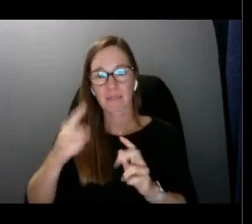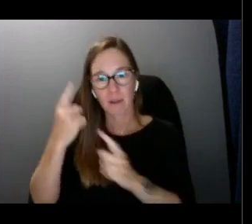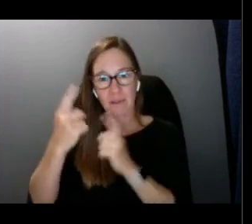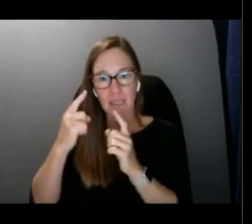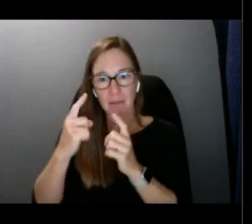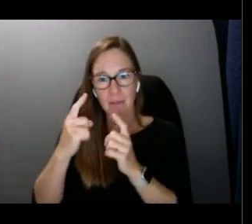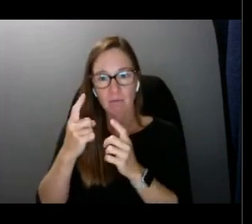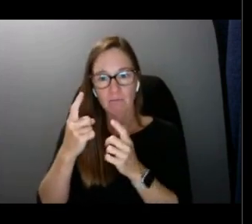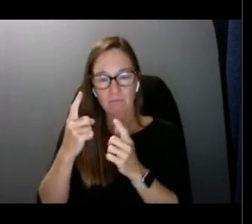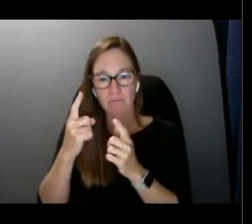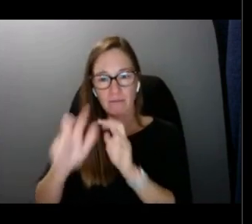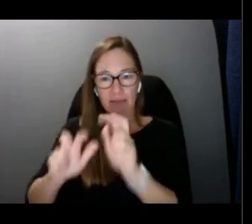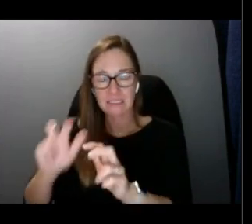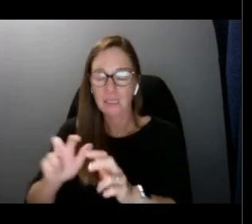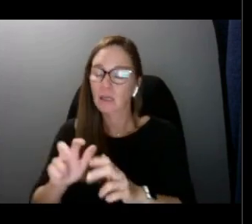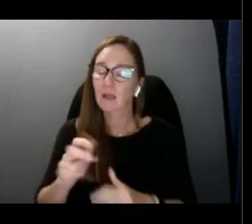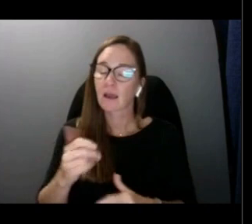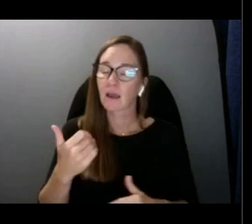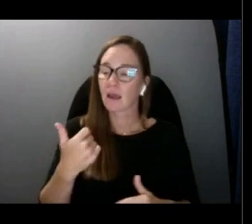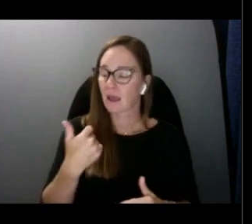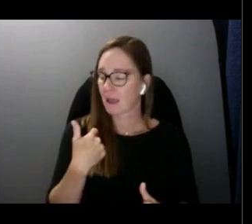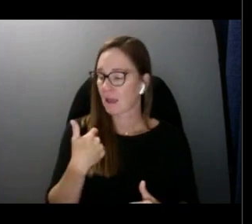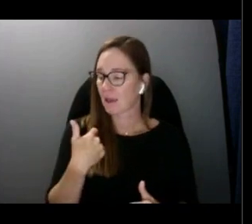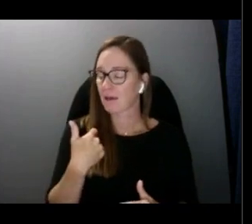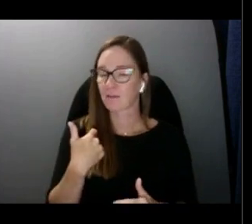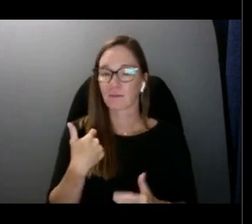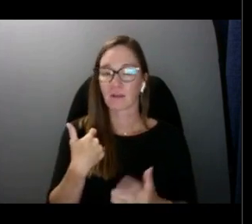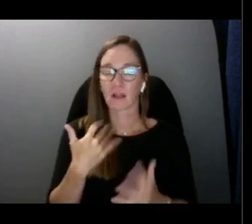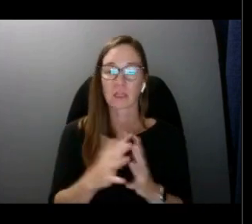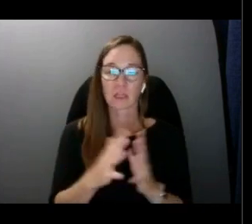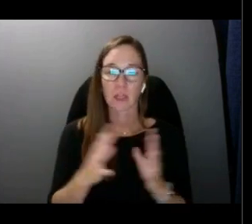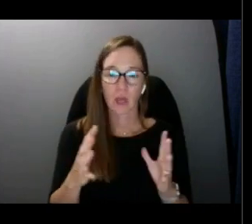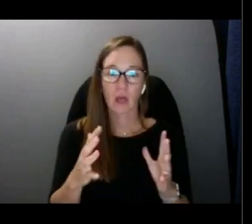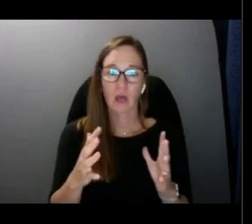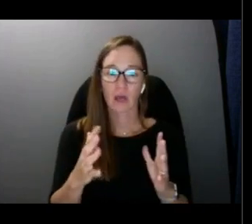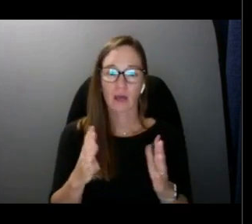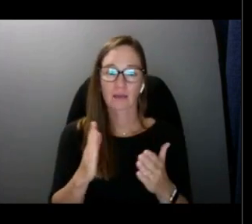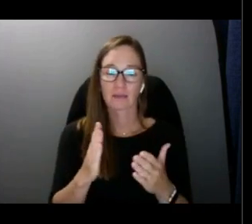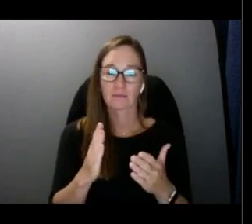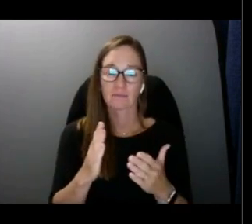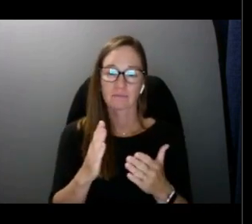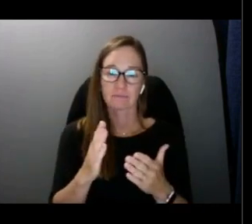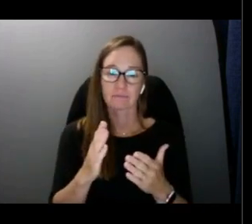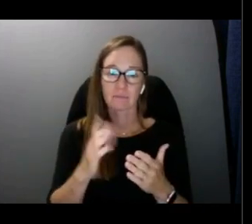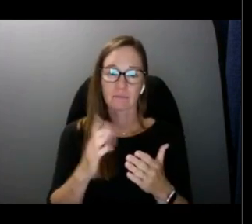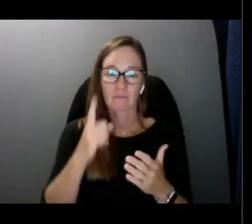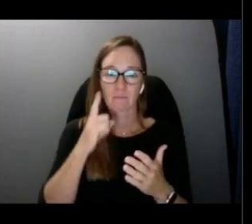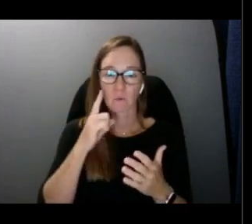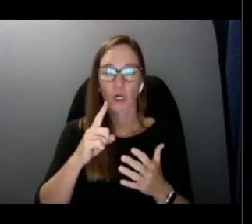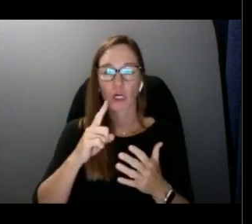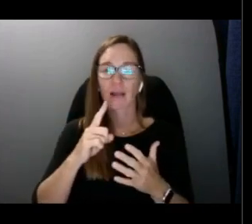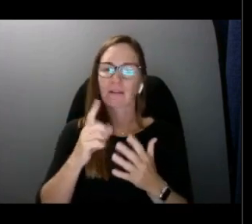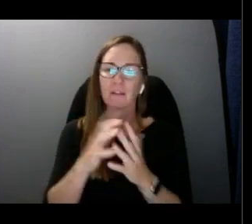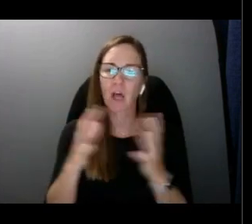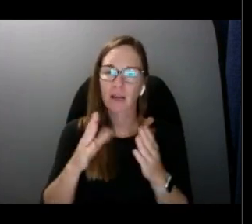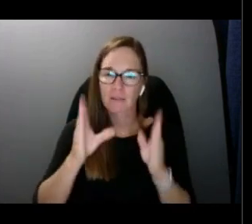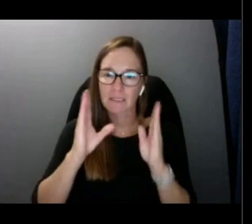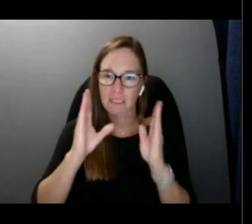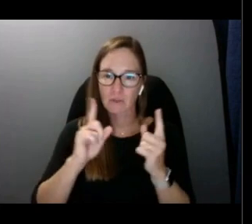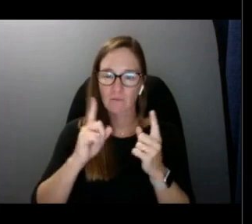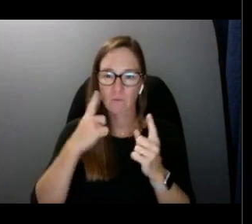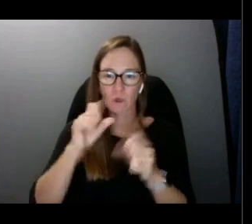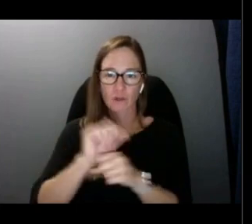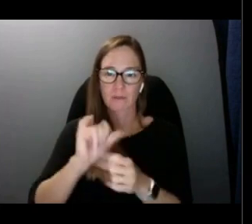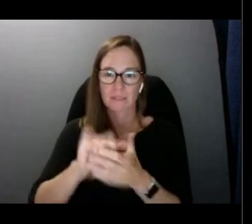Uh, there is a great deal of breadth for jobs that enhance climate resilience.